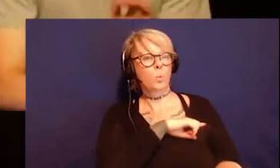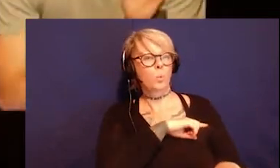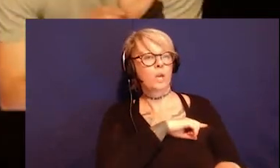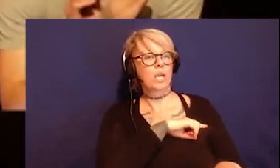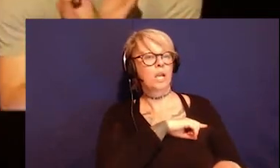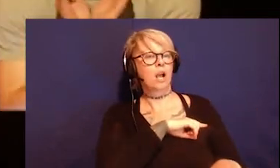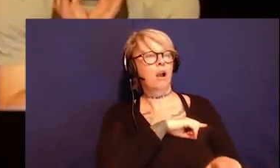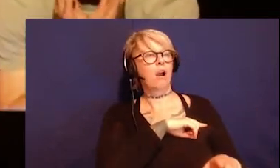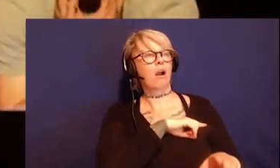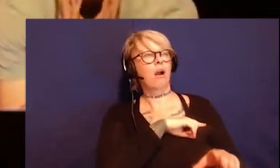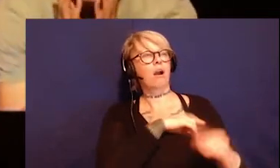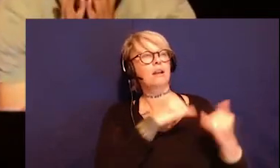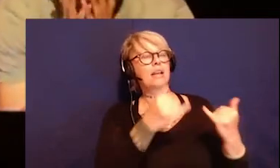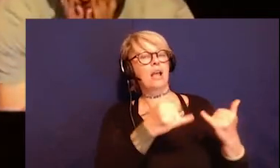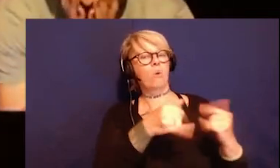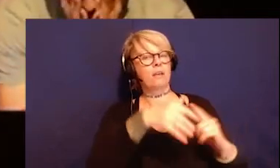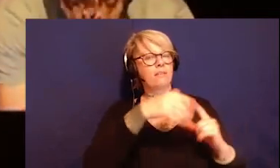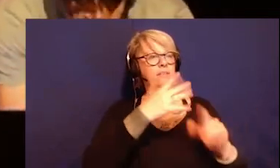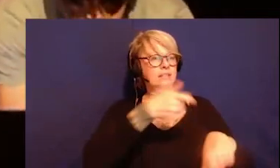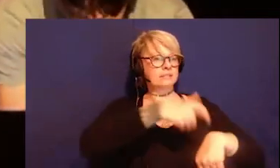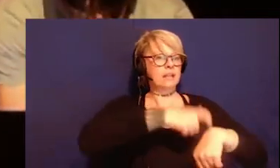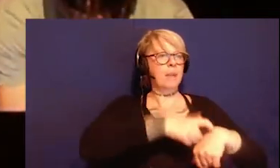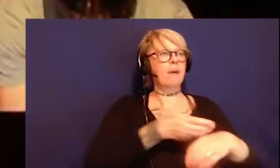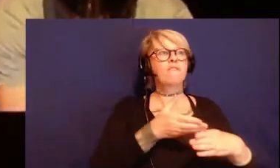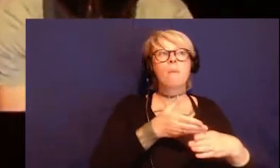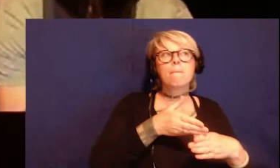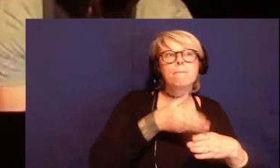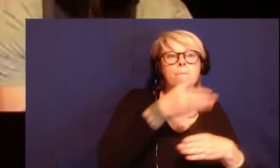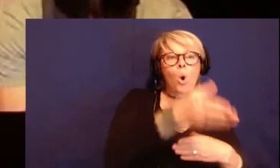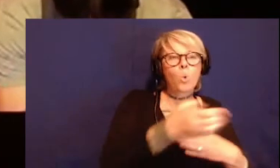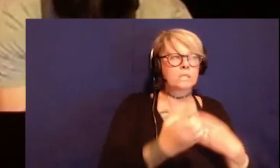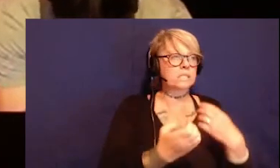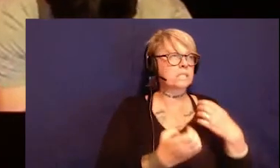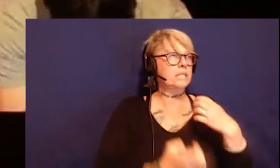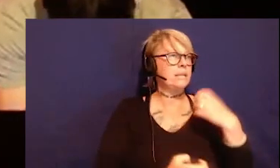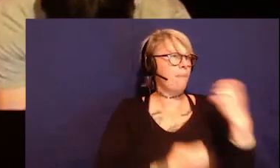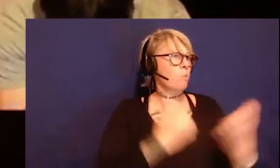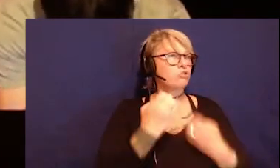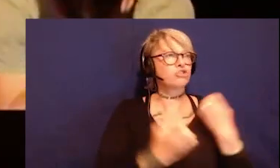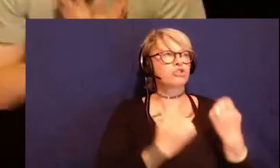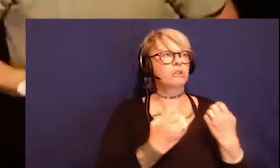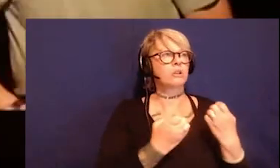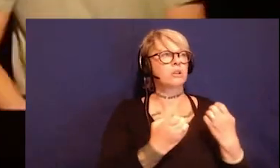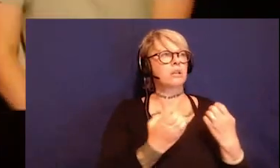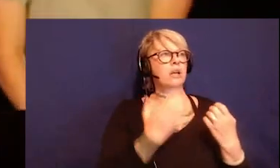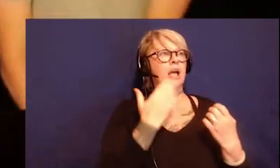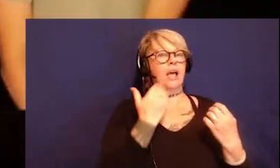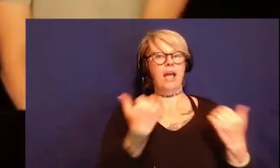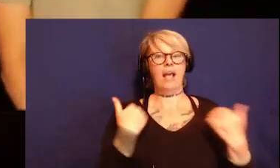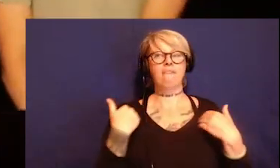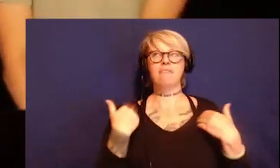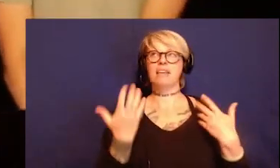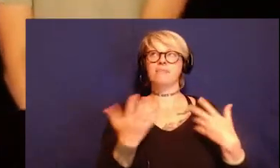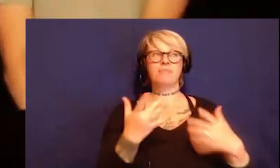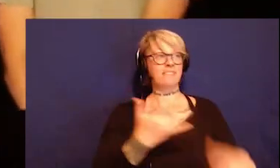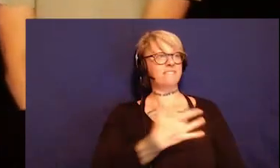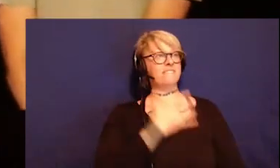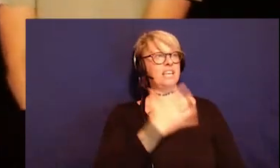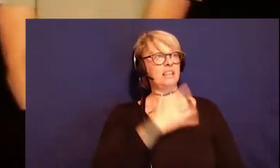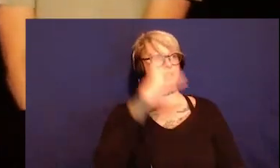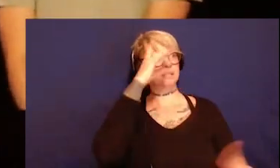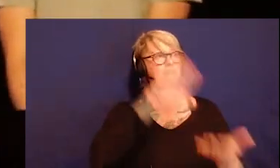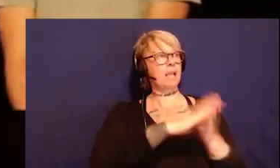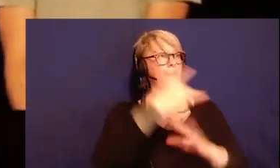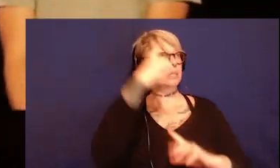of post-emotionalism. You know, where there's a tendency for our feelings to be intellectualized